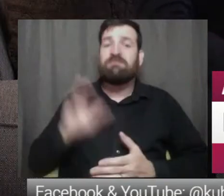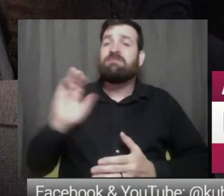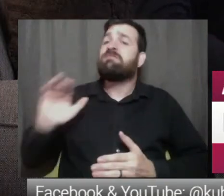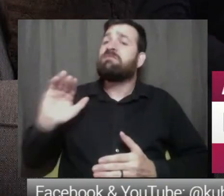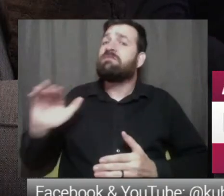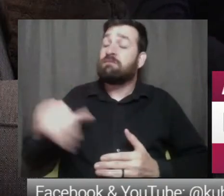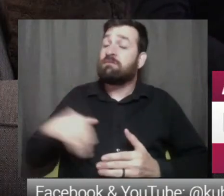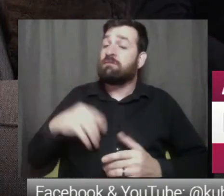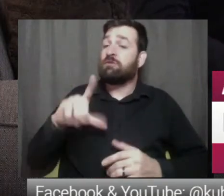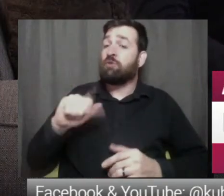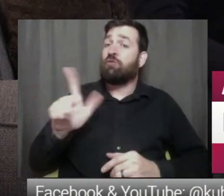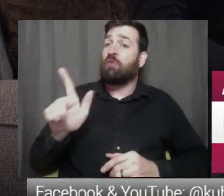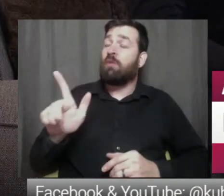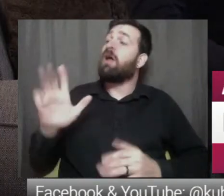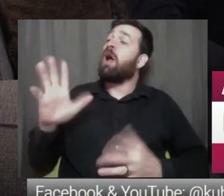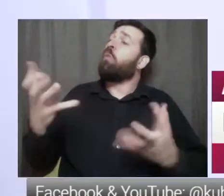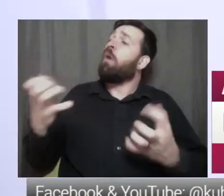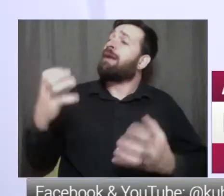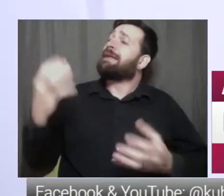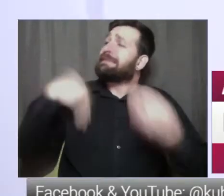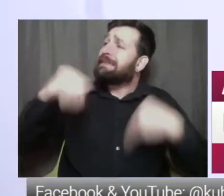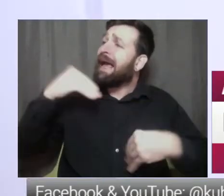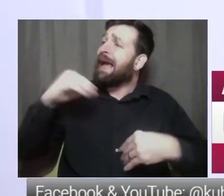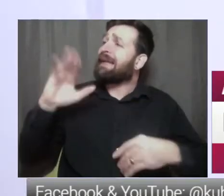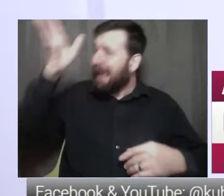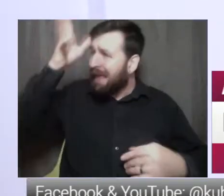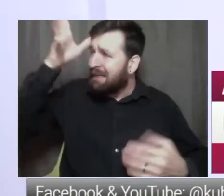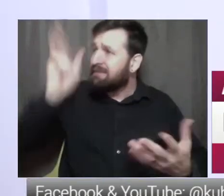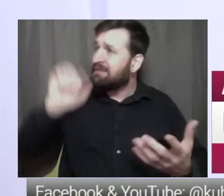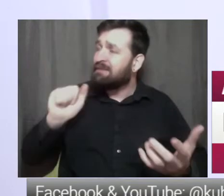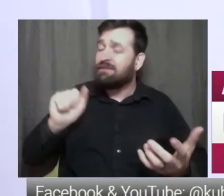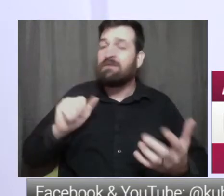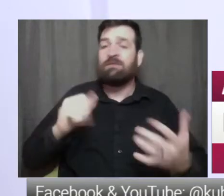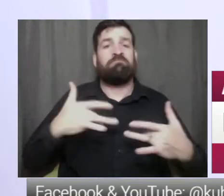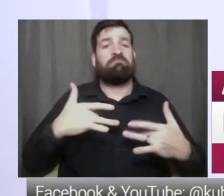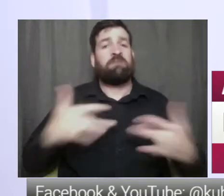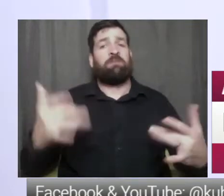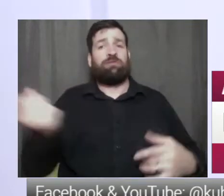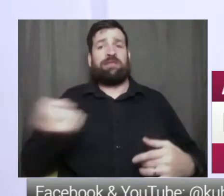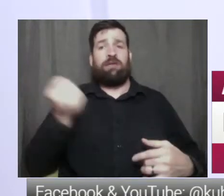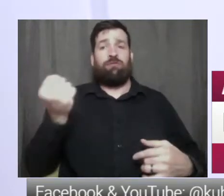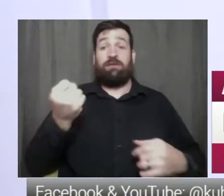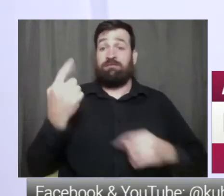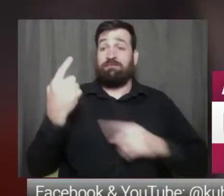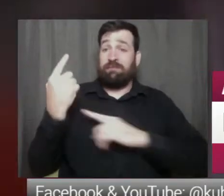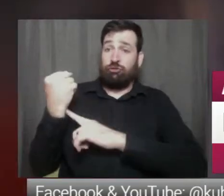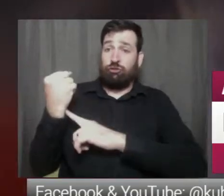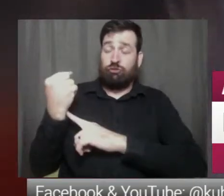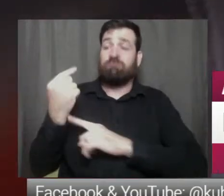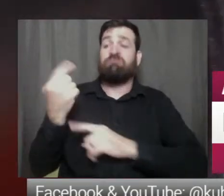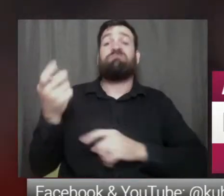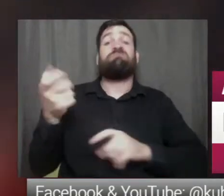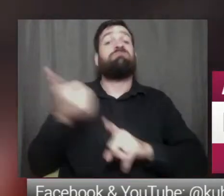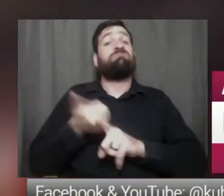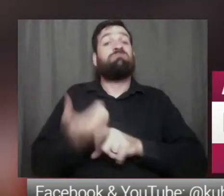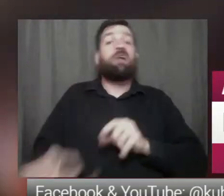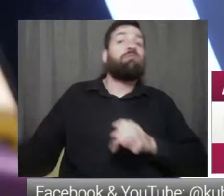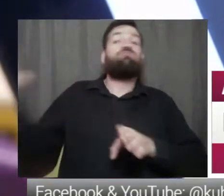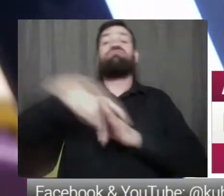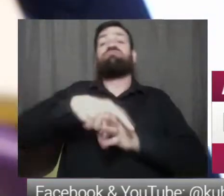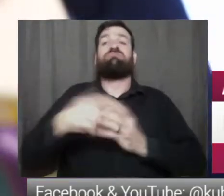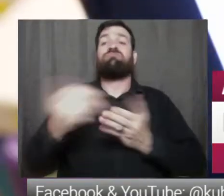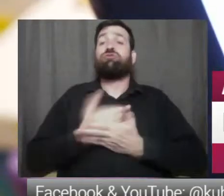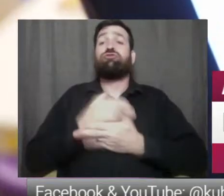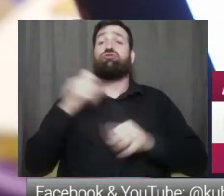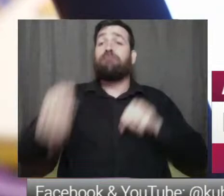2021. Okay. Okay. It was a typical Saturday a year ago when Jeff says he hopped on their new Peloton bike just to get a feel